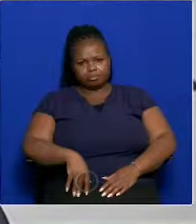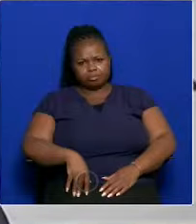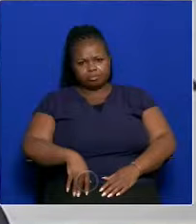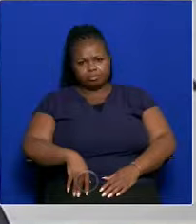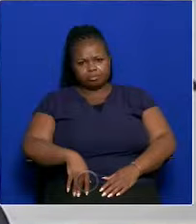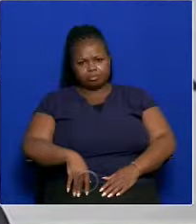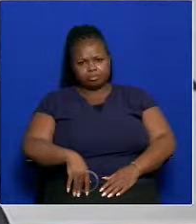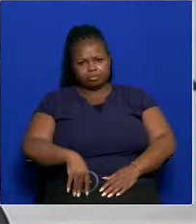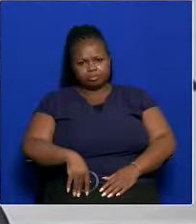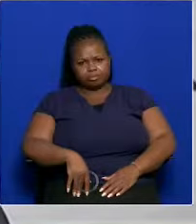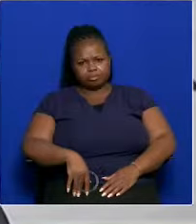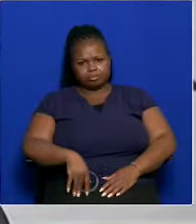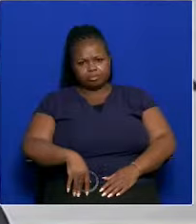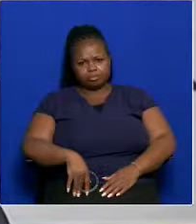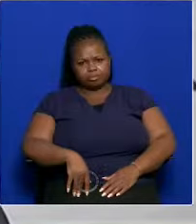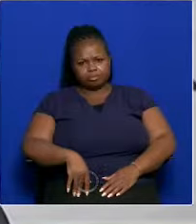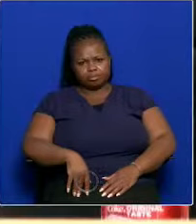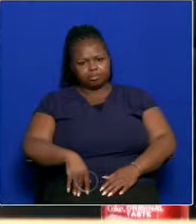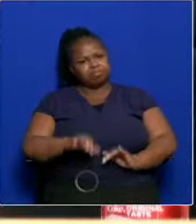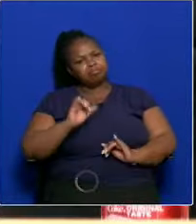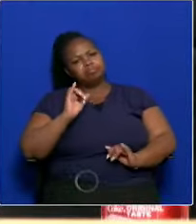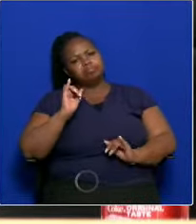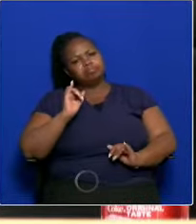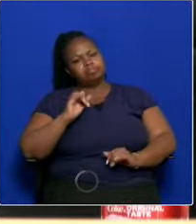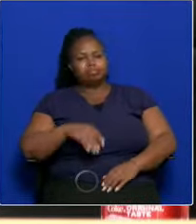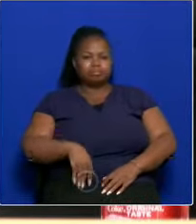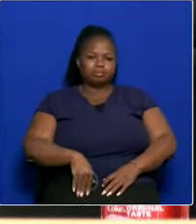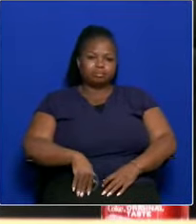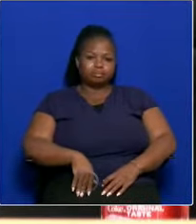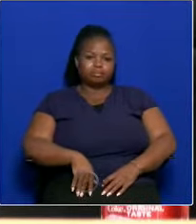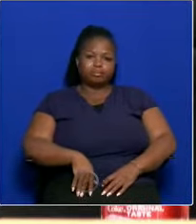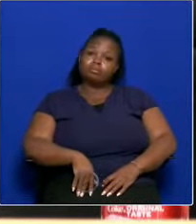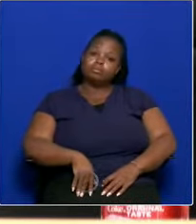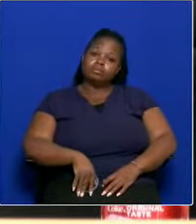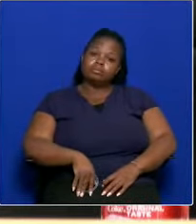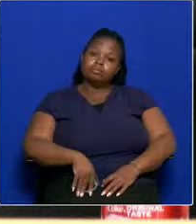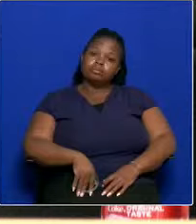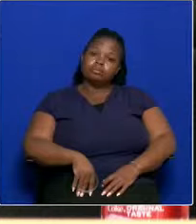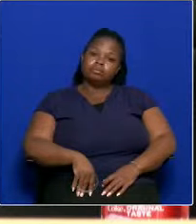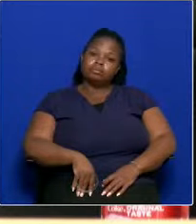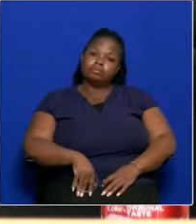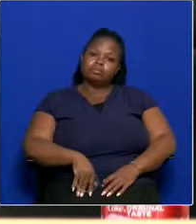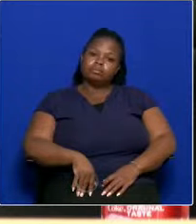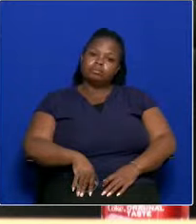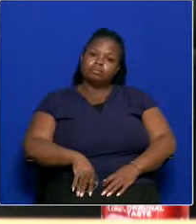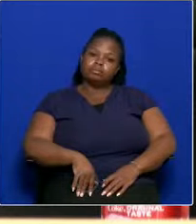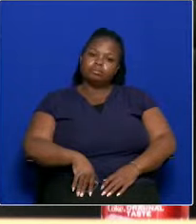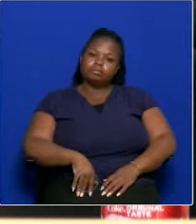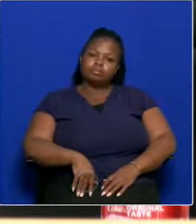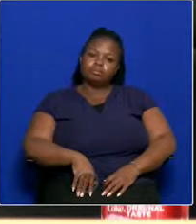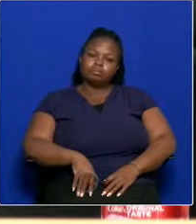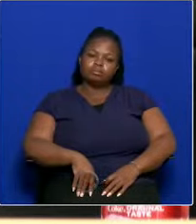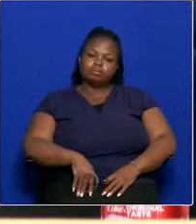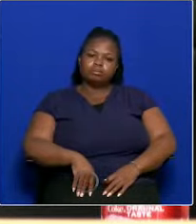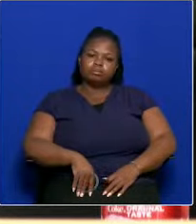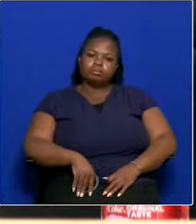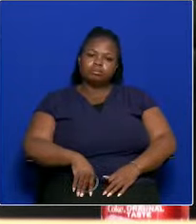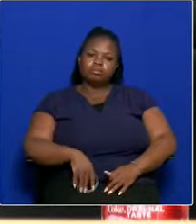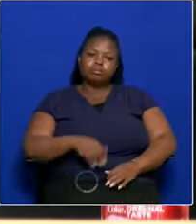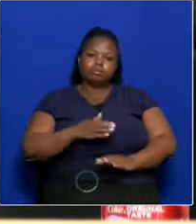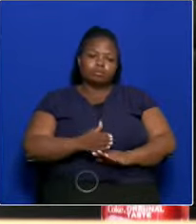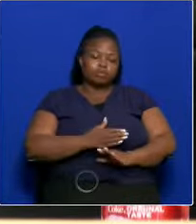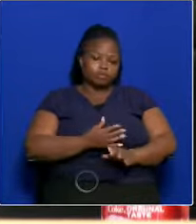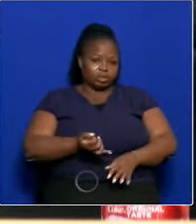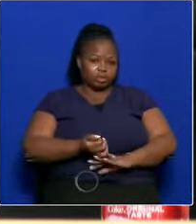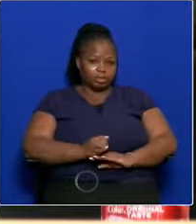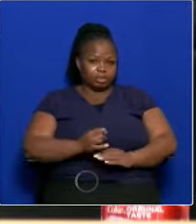It's too bad. Yes. Now, viewed in the context of your earlier discussions with